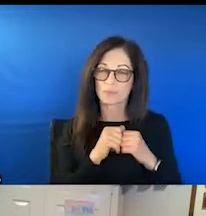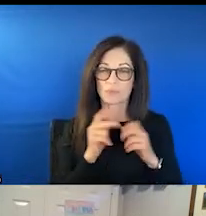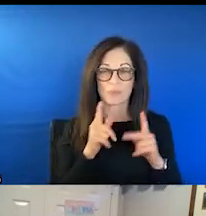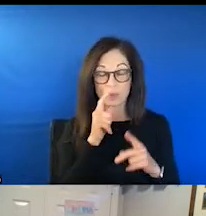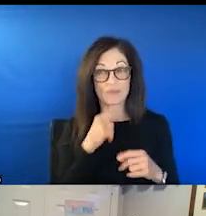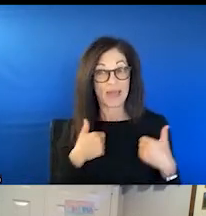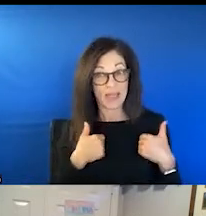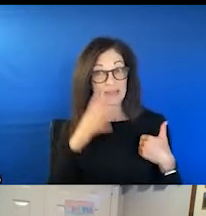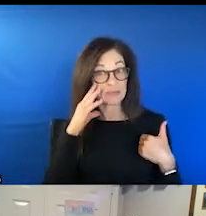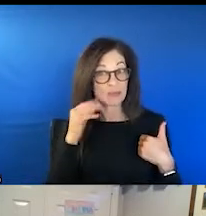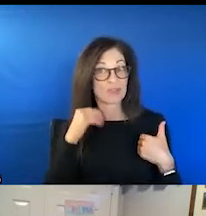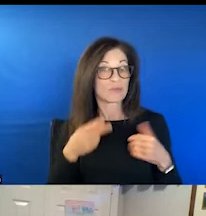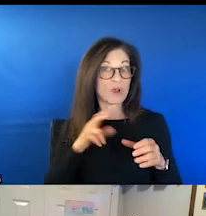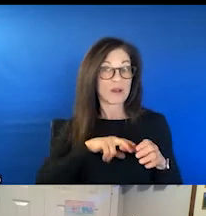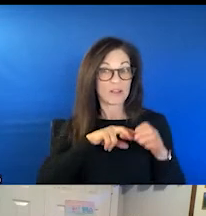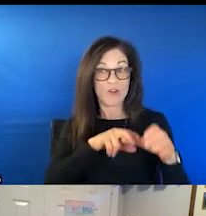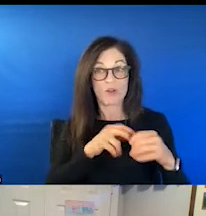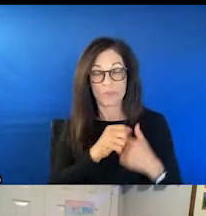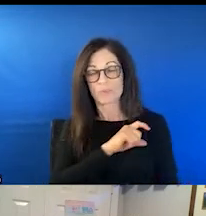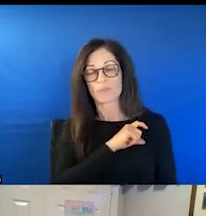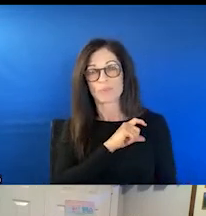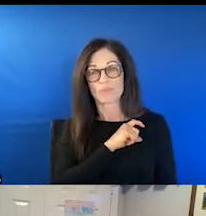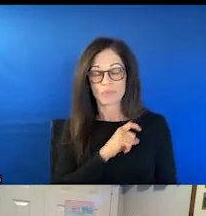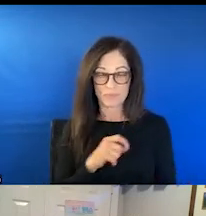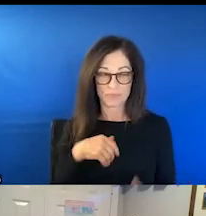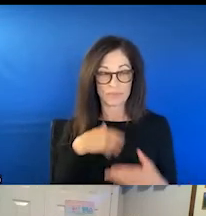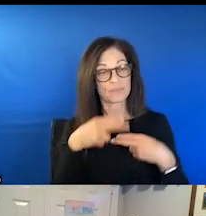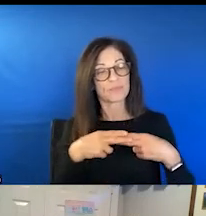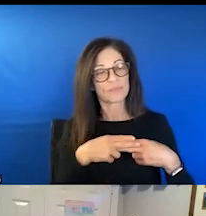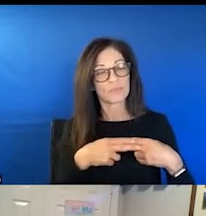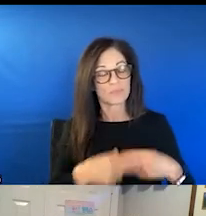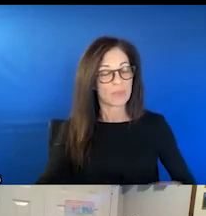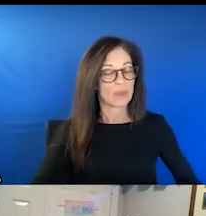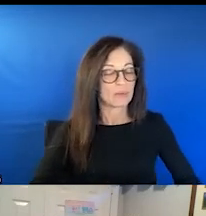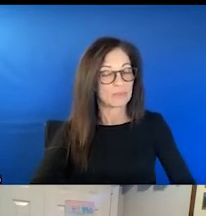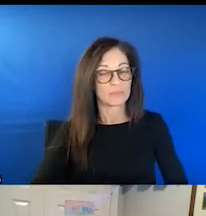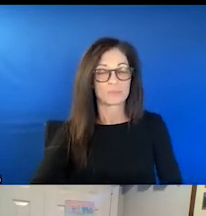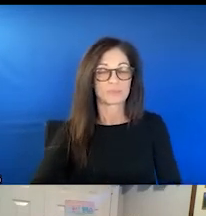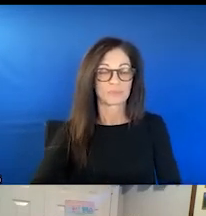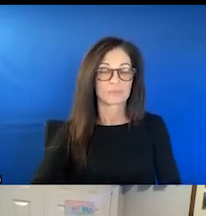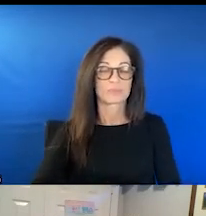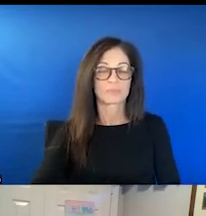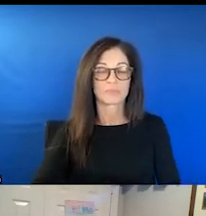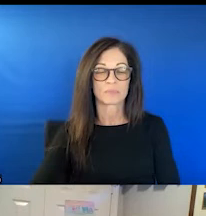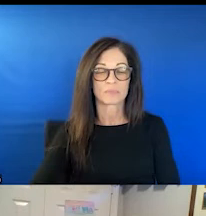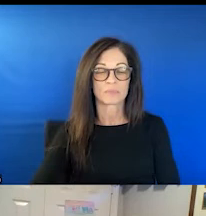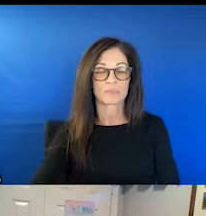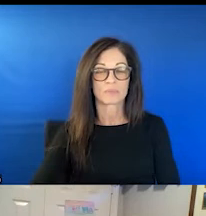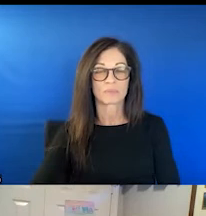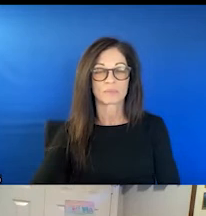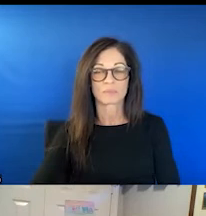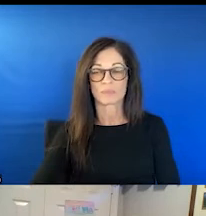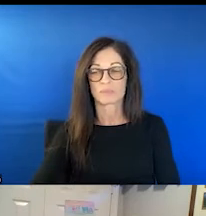experiences of riding along with the police. So if you go to the next slide, what we're asking is that if you have